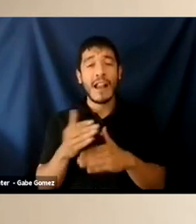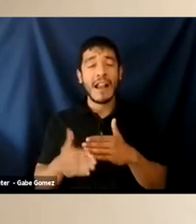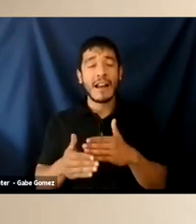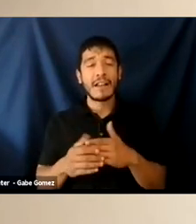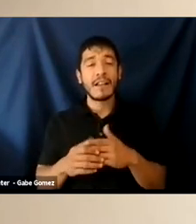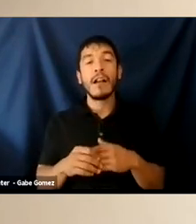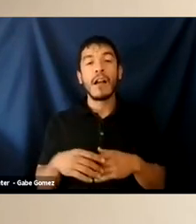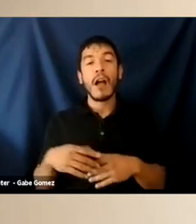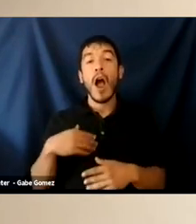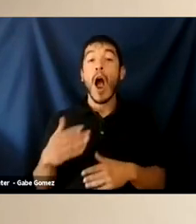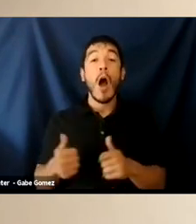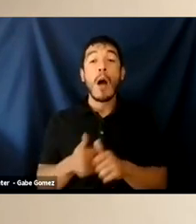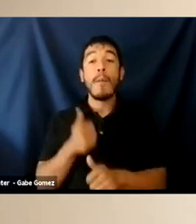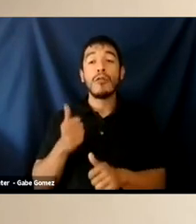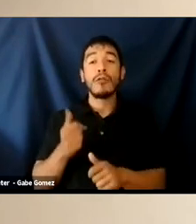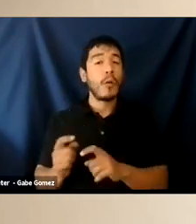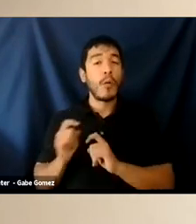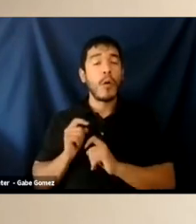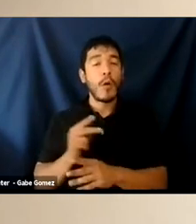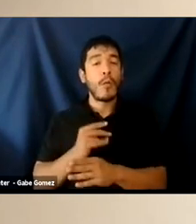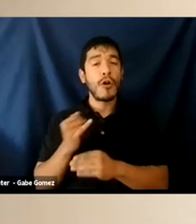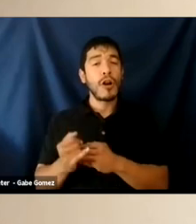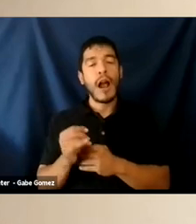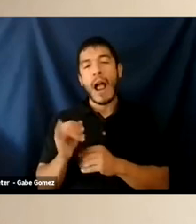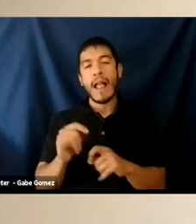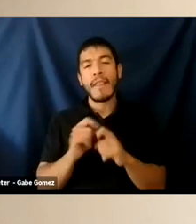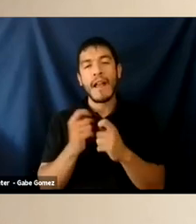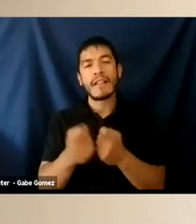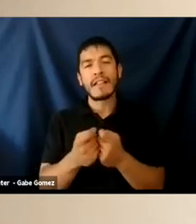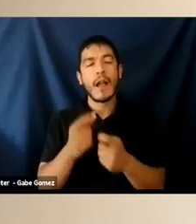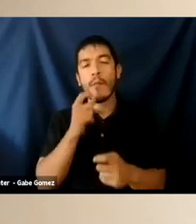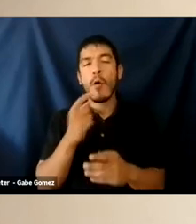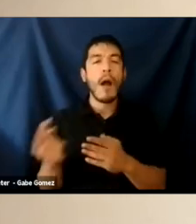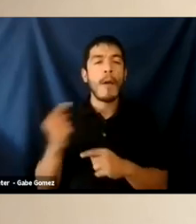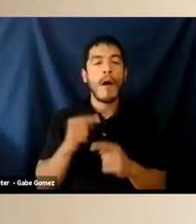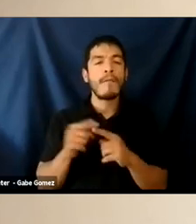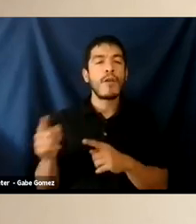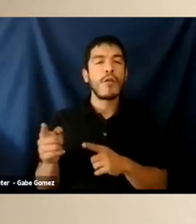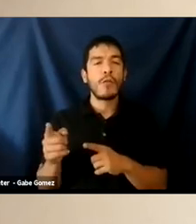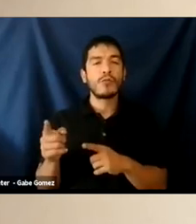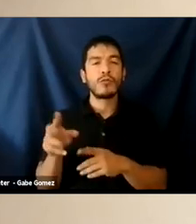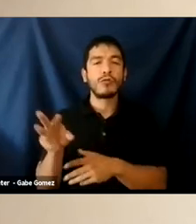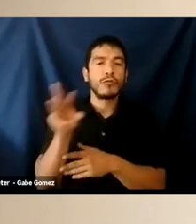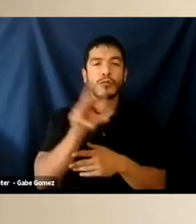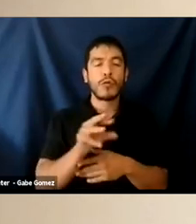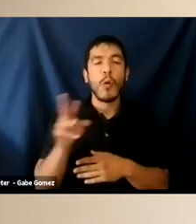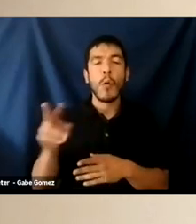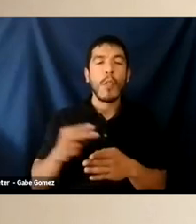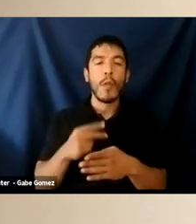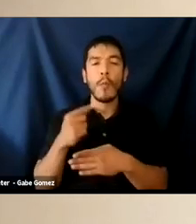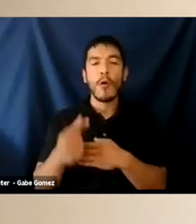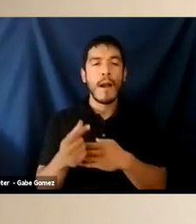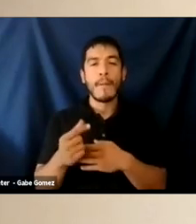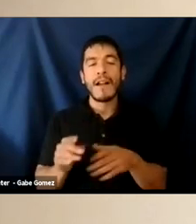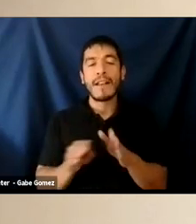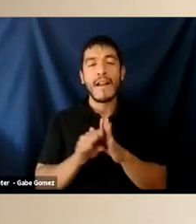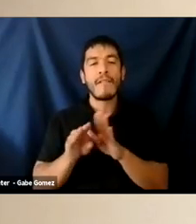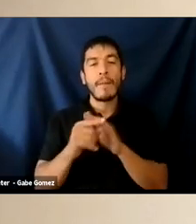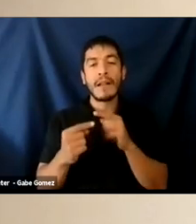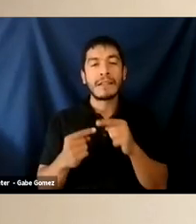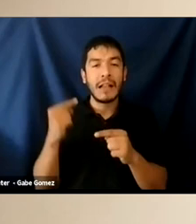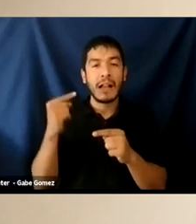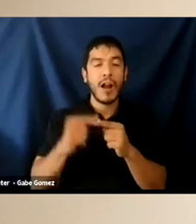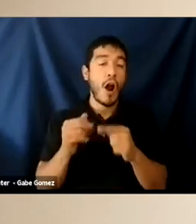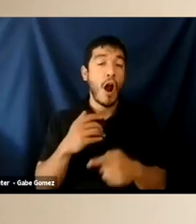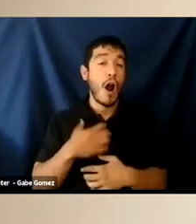the most rewarding projects. And the teams who come back from those shoots or from those program development cycles are